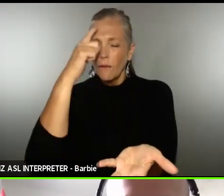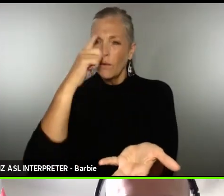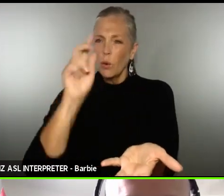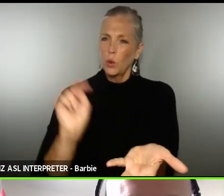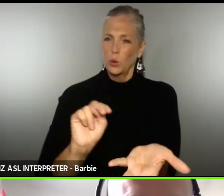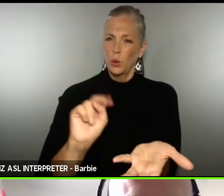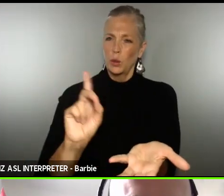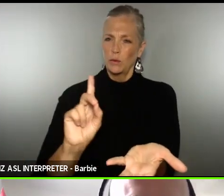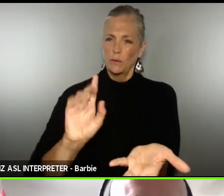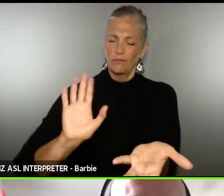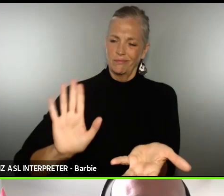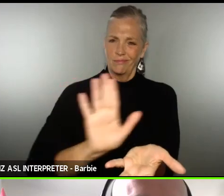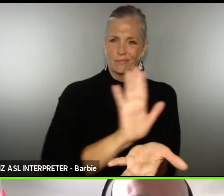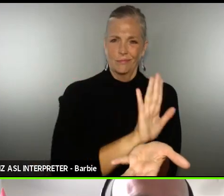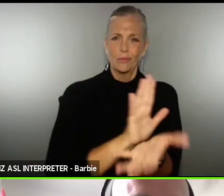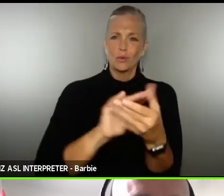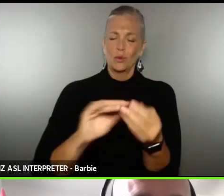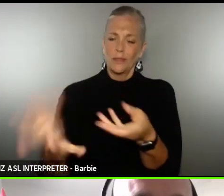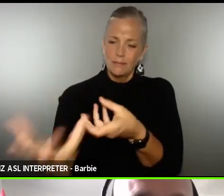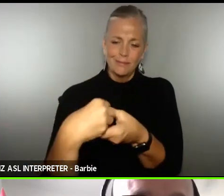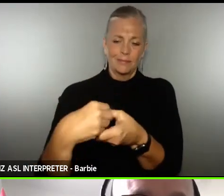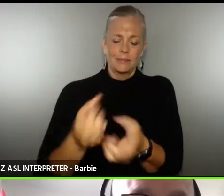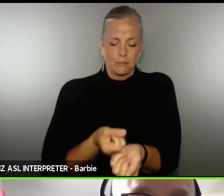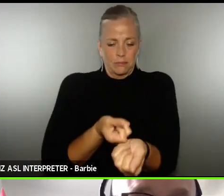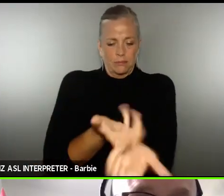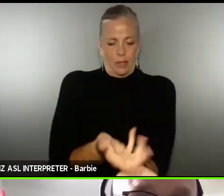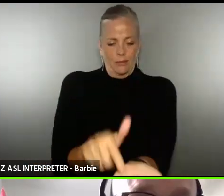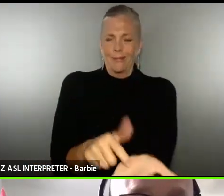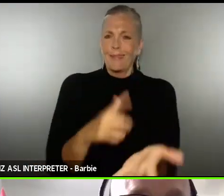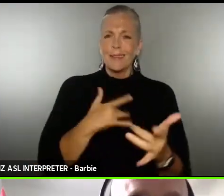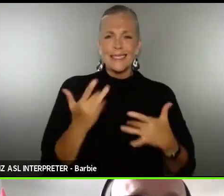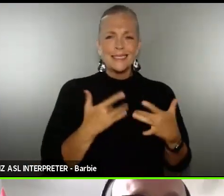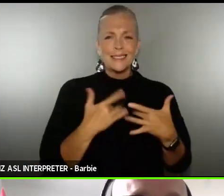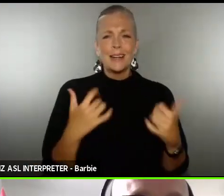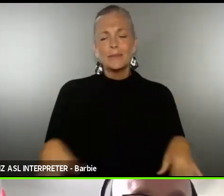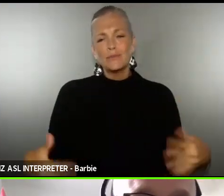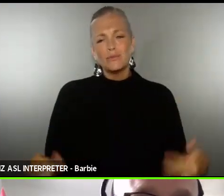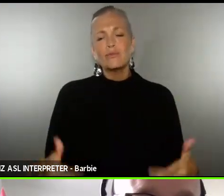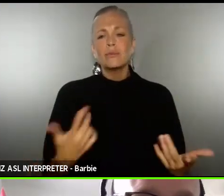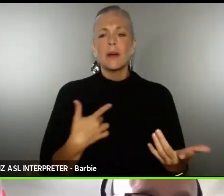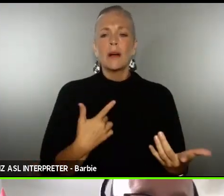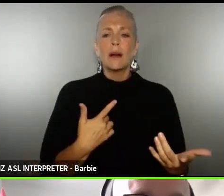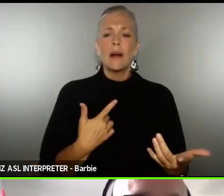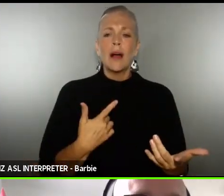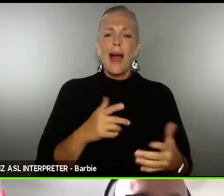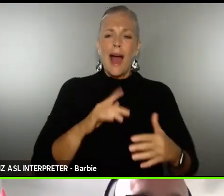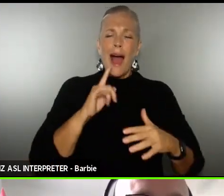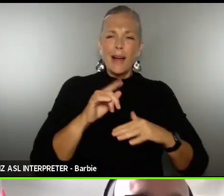really exciting. And to be able to tell the multi-layered, diverse,